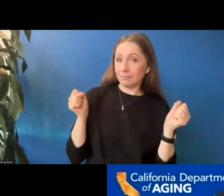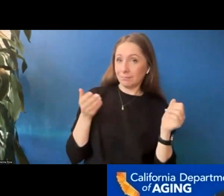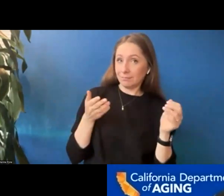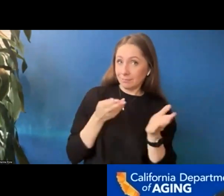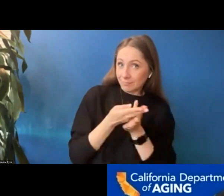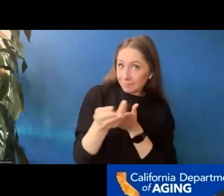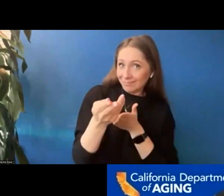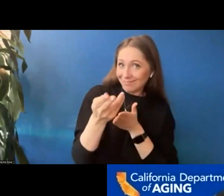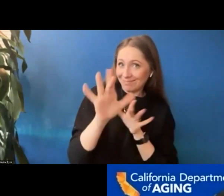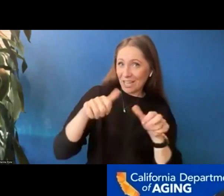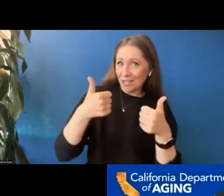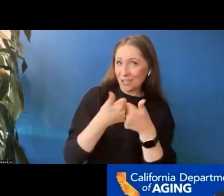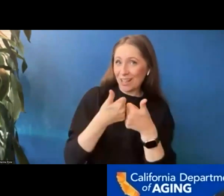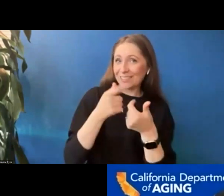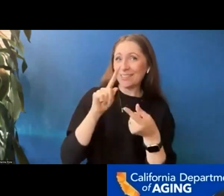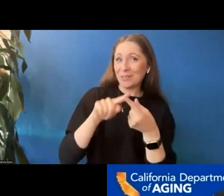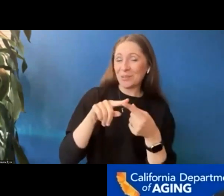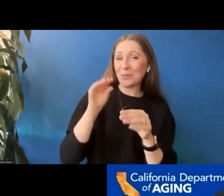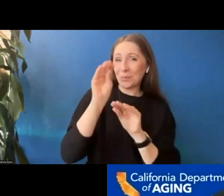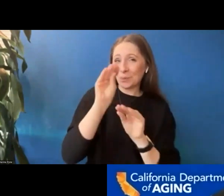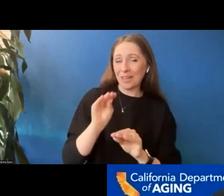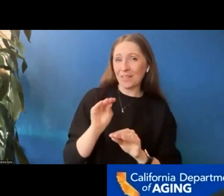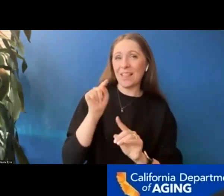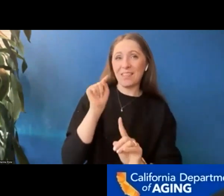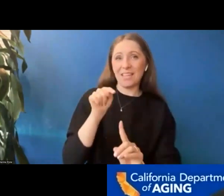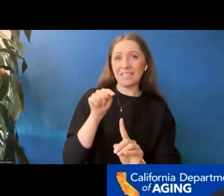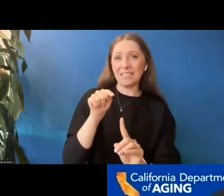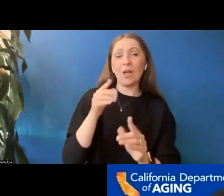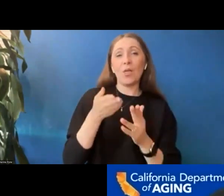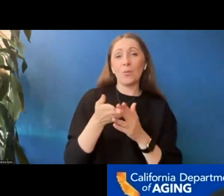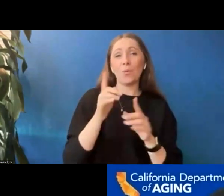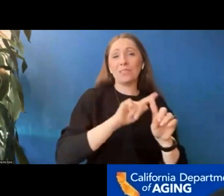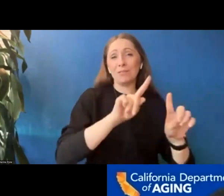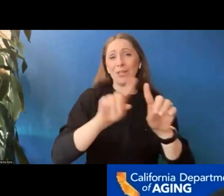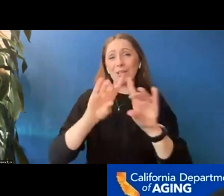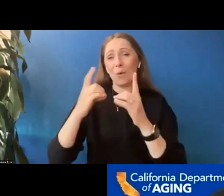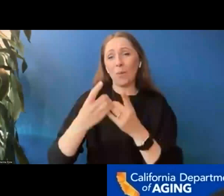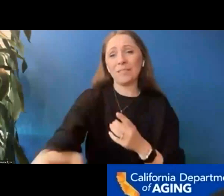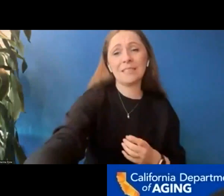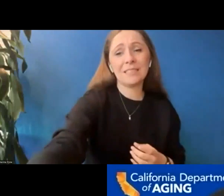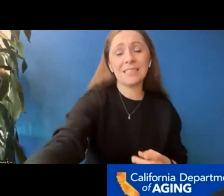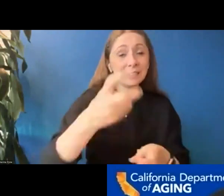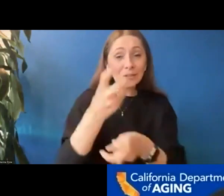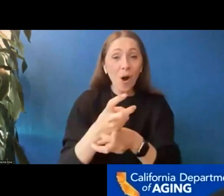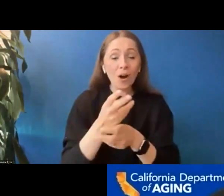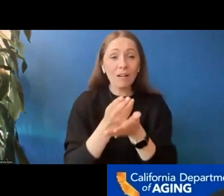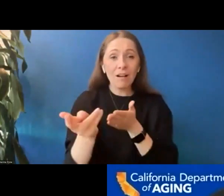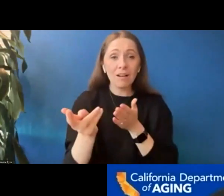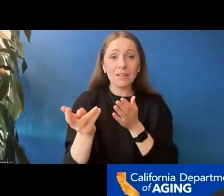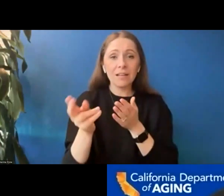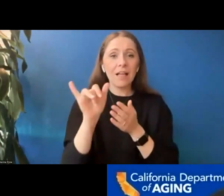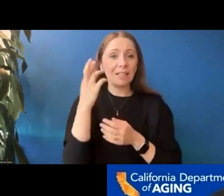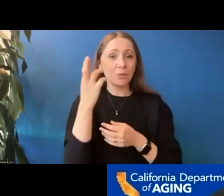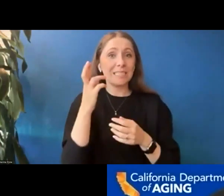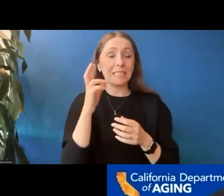to put together a BUCP data sharing agreement across departments. It takes time. I know. Yep. That's why it's such a big